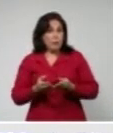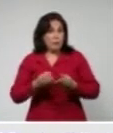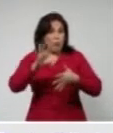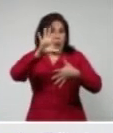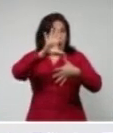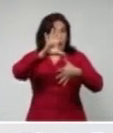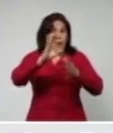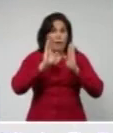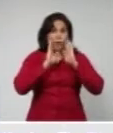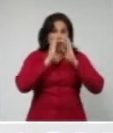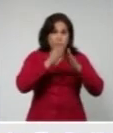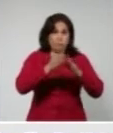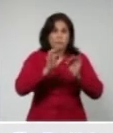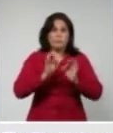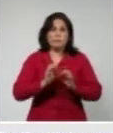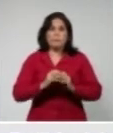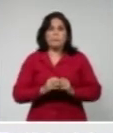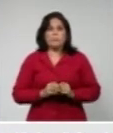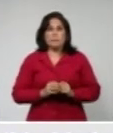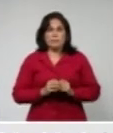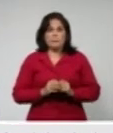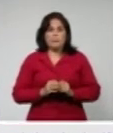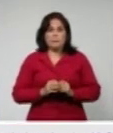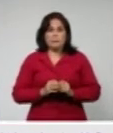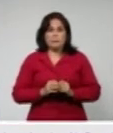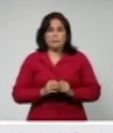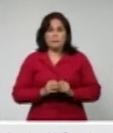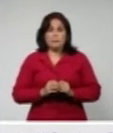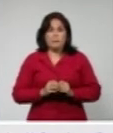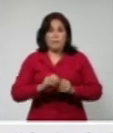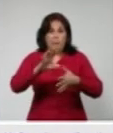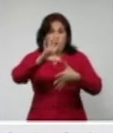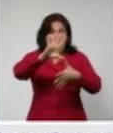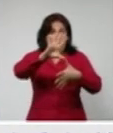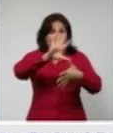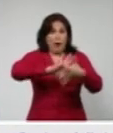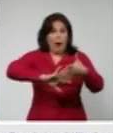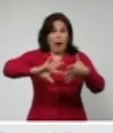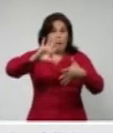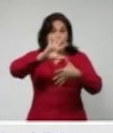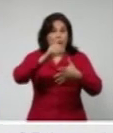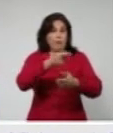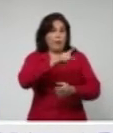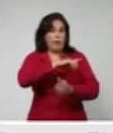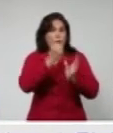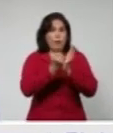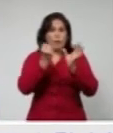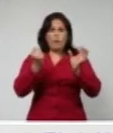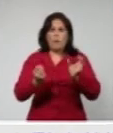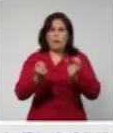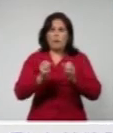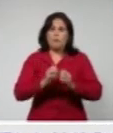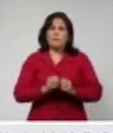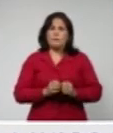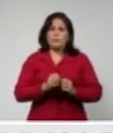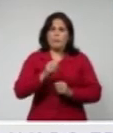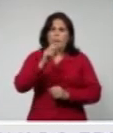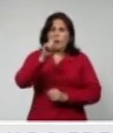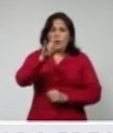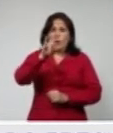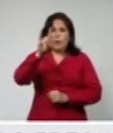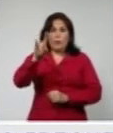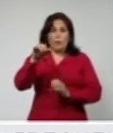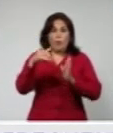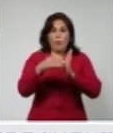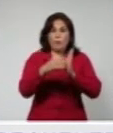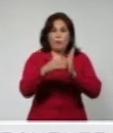53.45% of all COVID-19 cases worldwide. That's practically